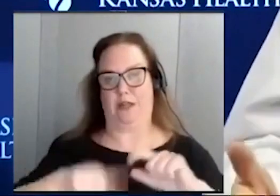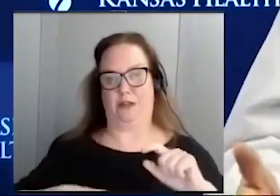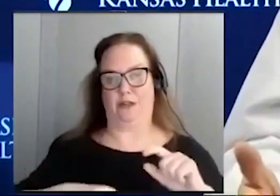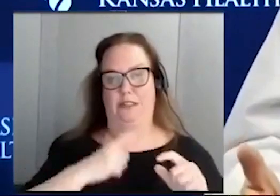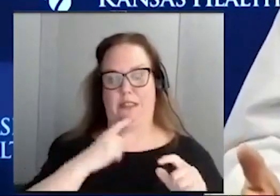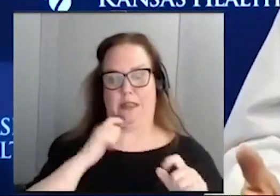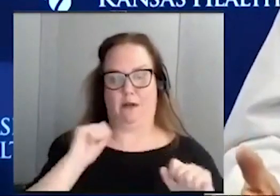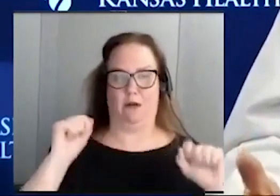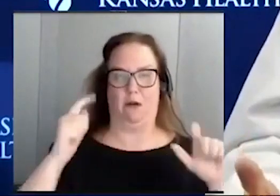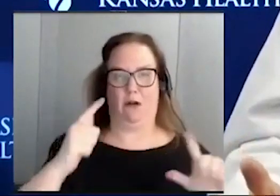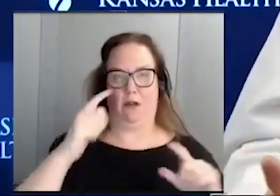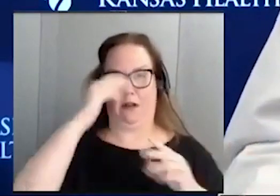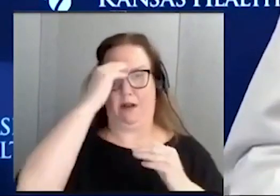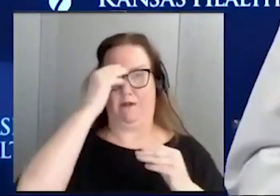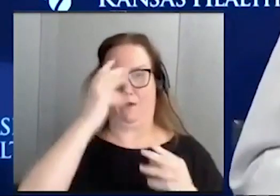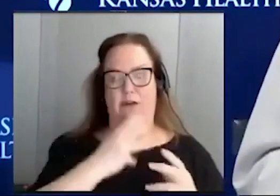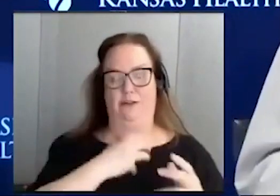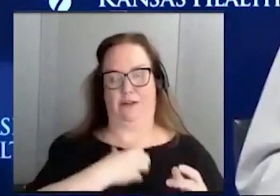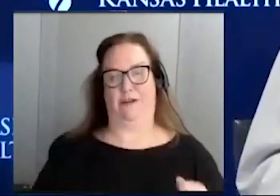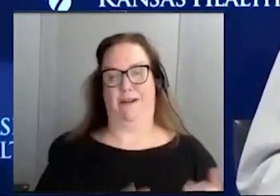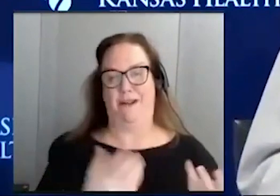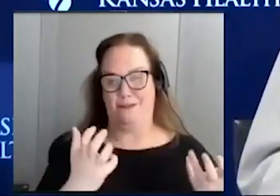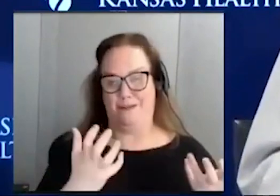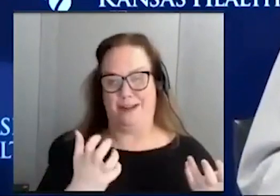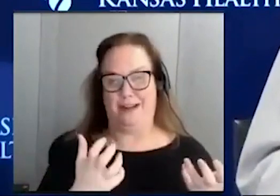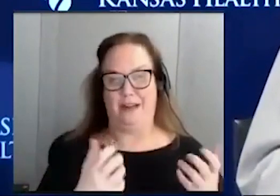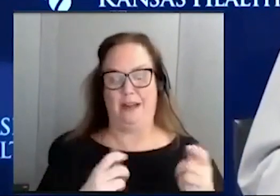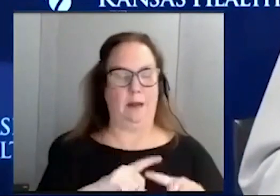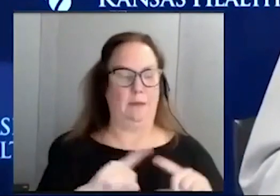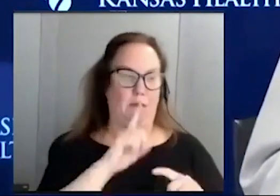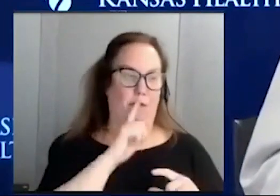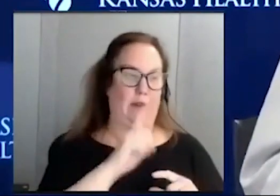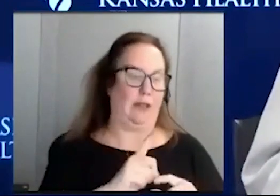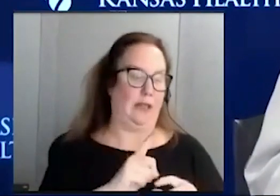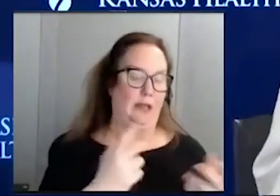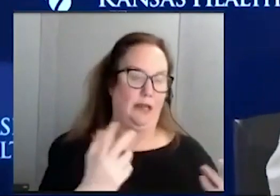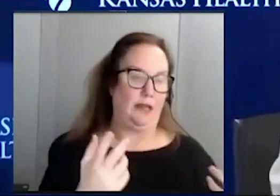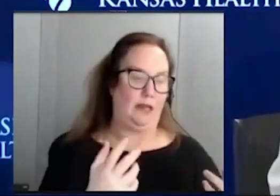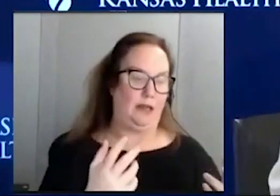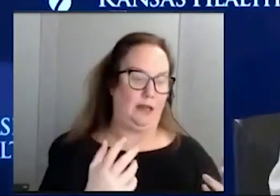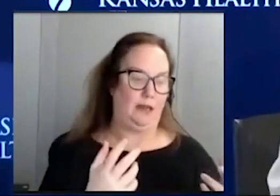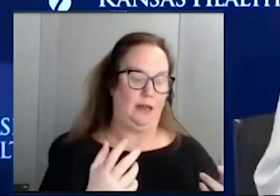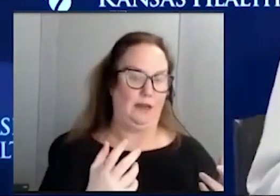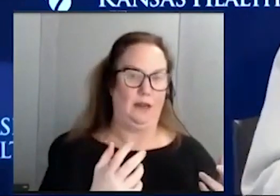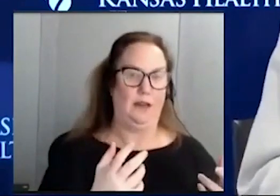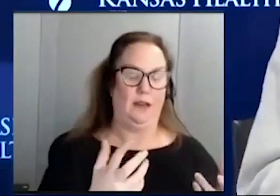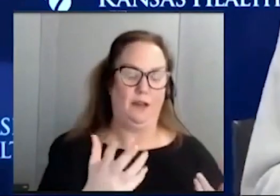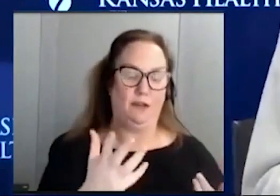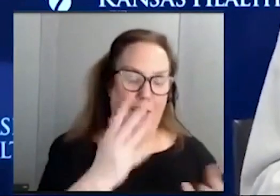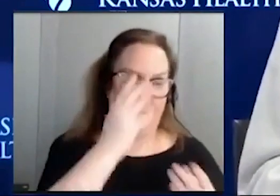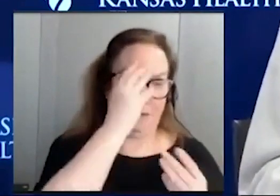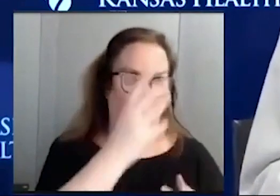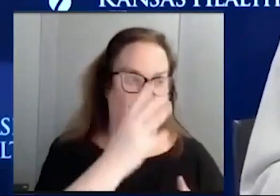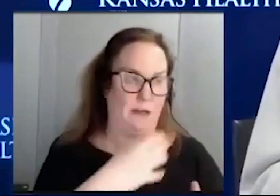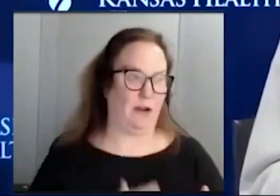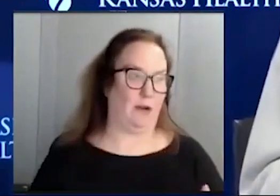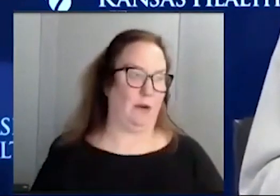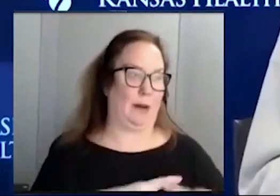also information hungry in the tech age, but the reality is you may be information hungry, but you're going to be